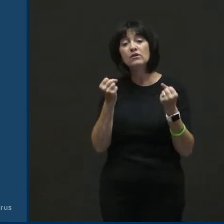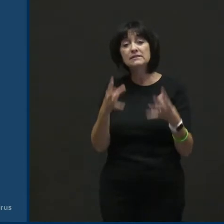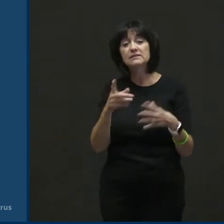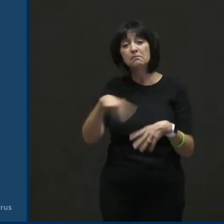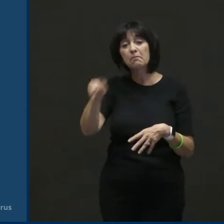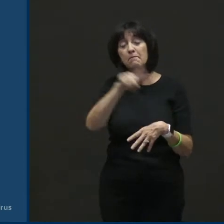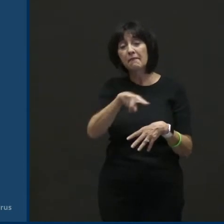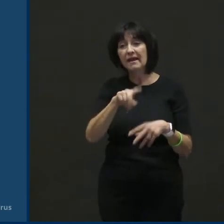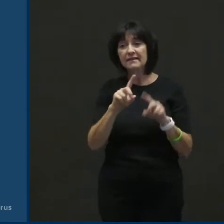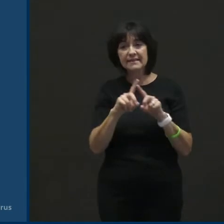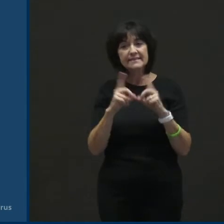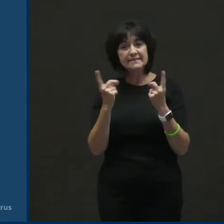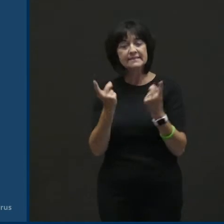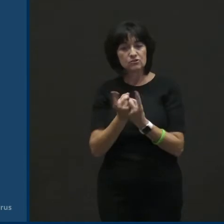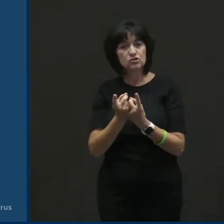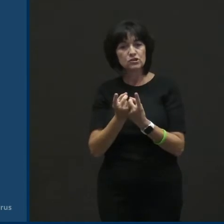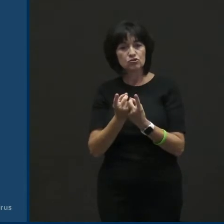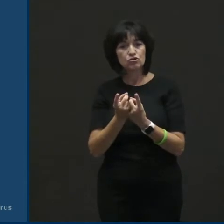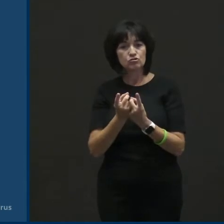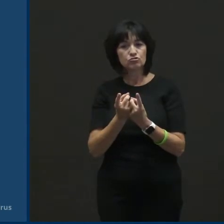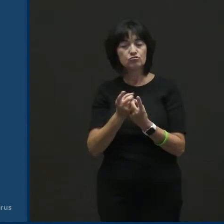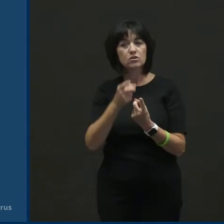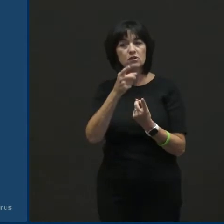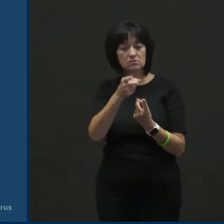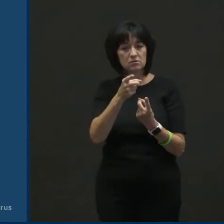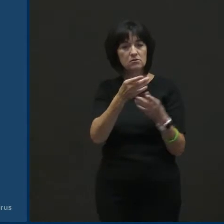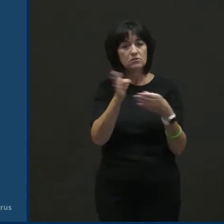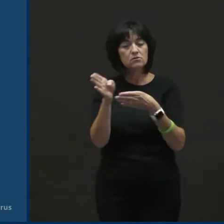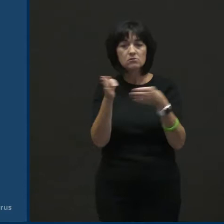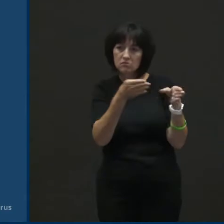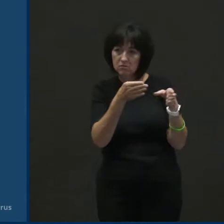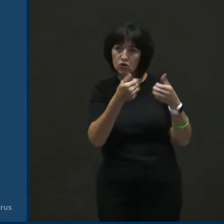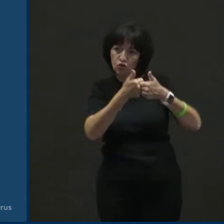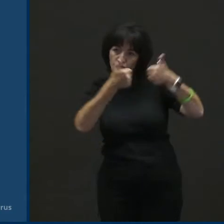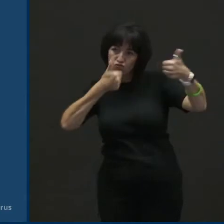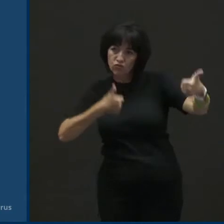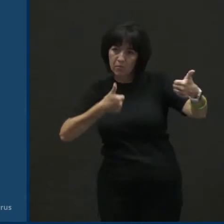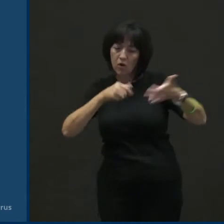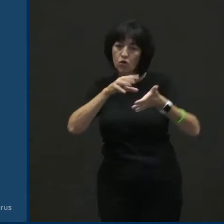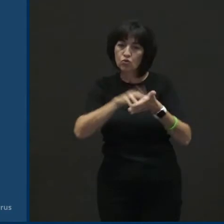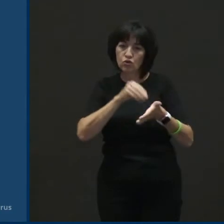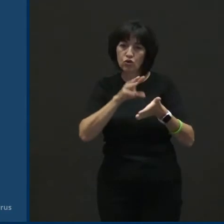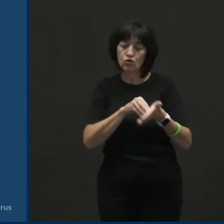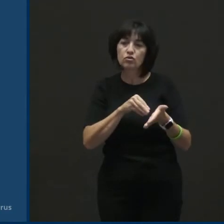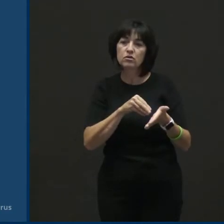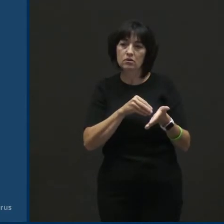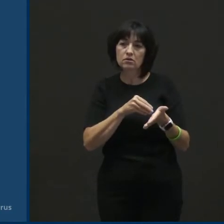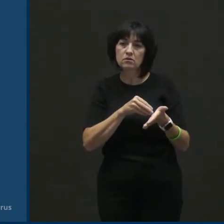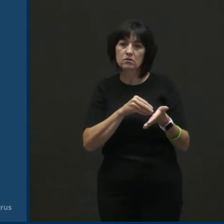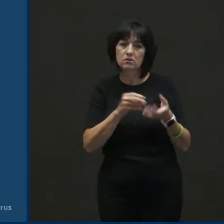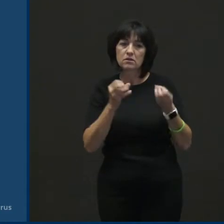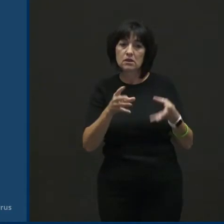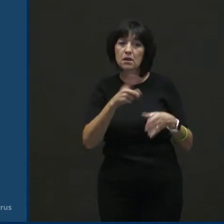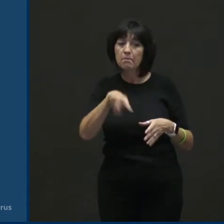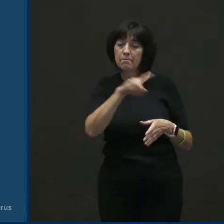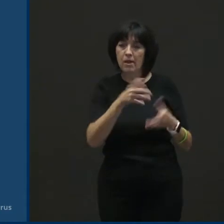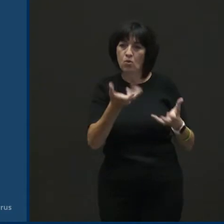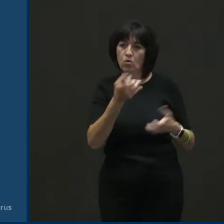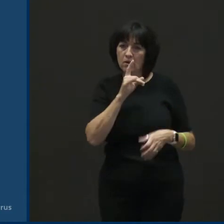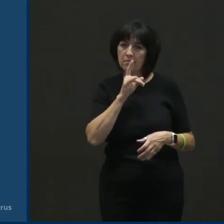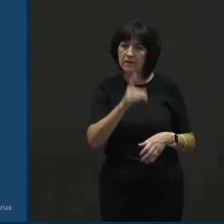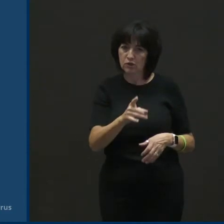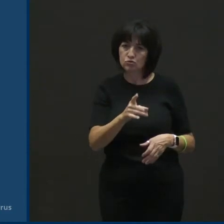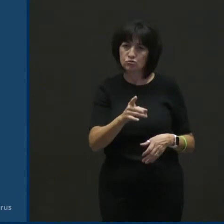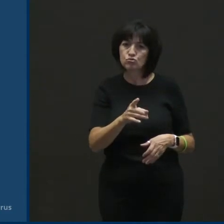moving into remote learning to start for several weeks is making sure that every Delaware family has